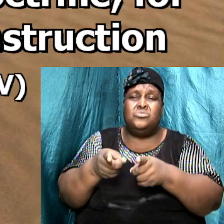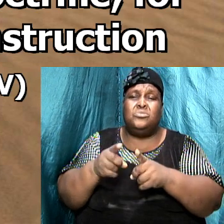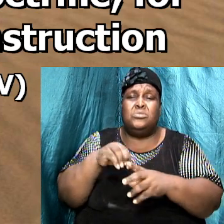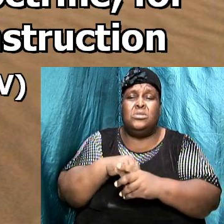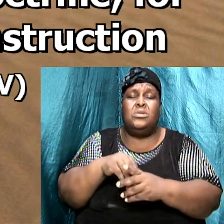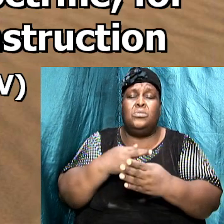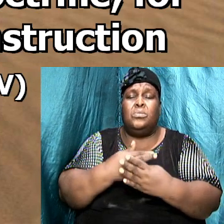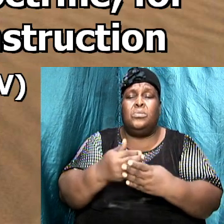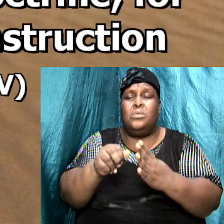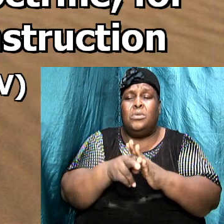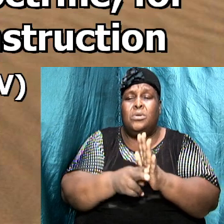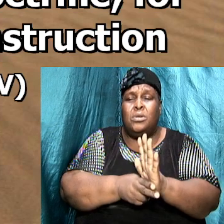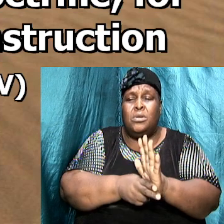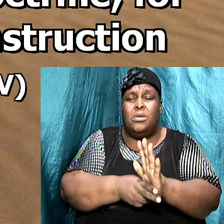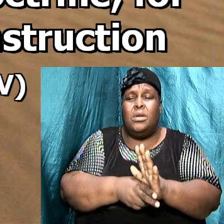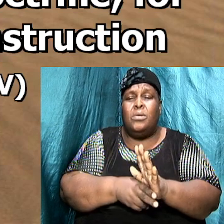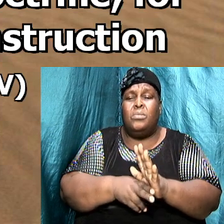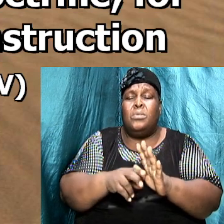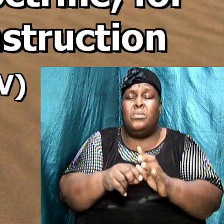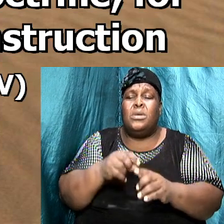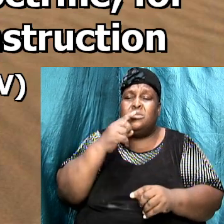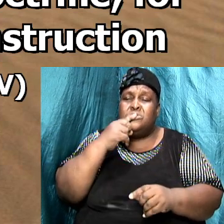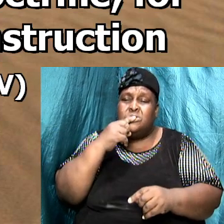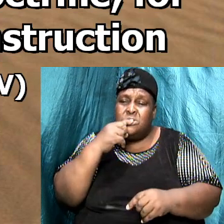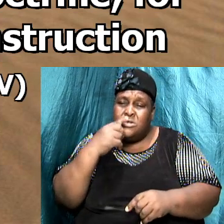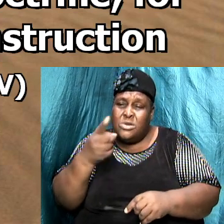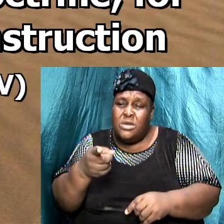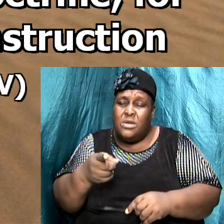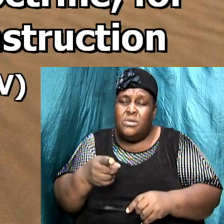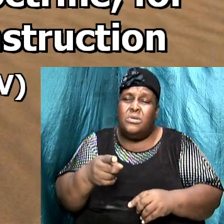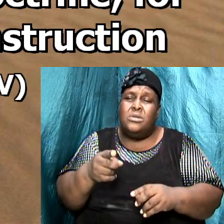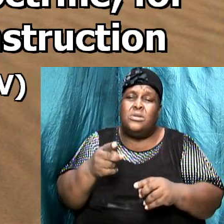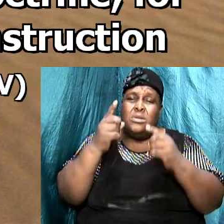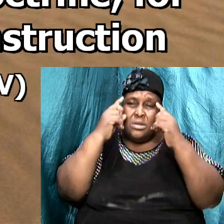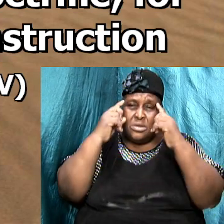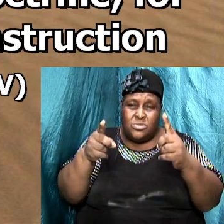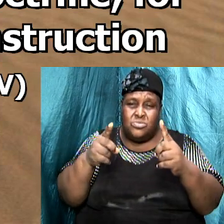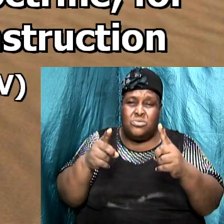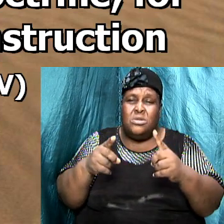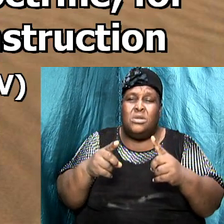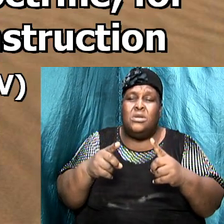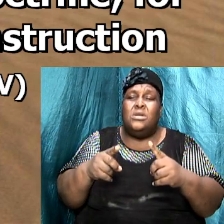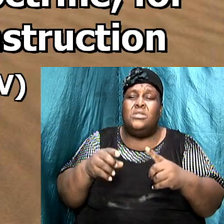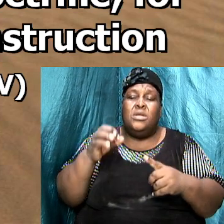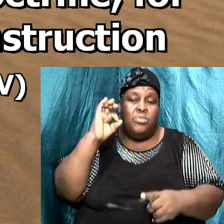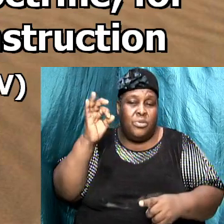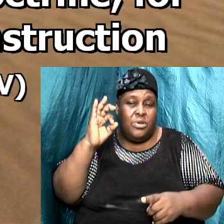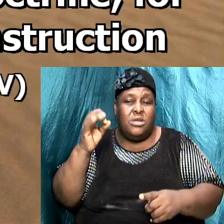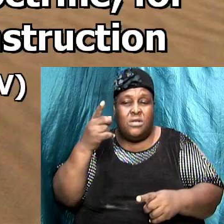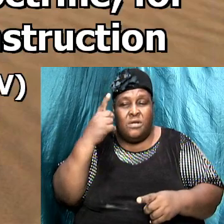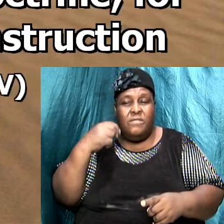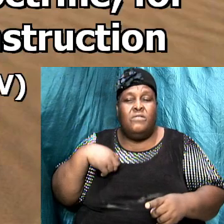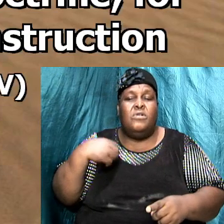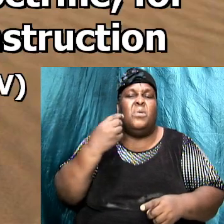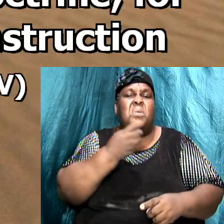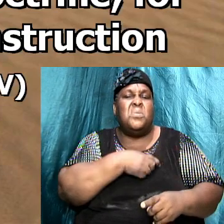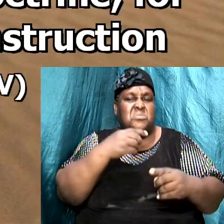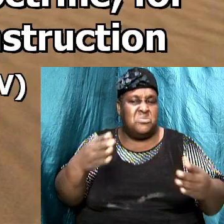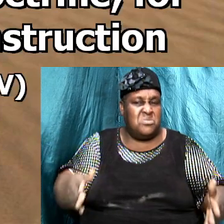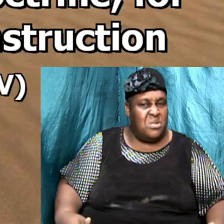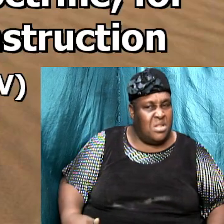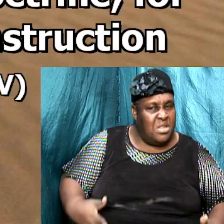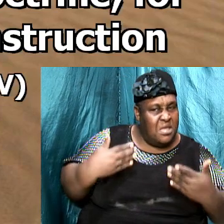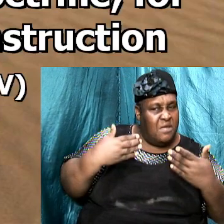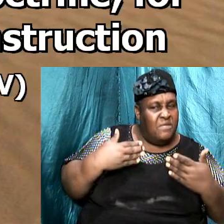are declaring the doctrine that was set forth for us to follow in scripture. Our doctrine